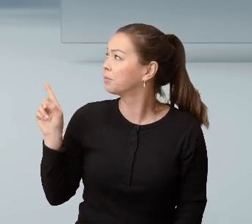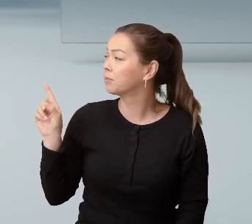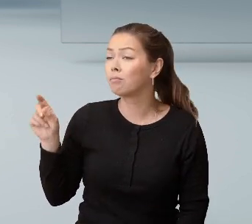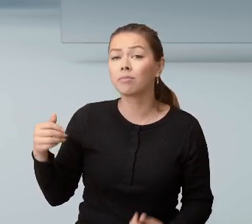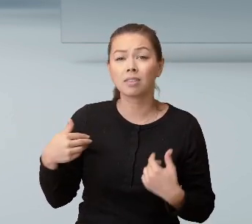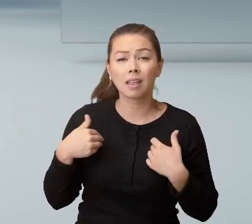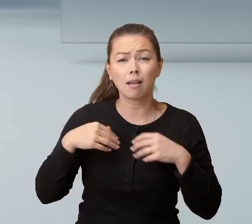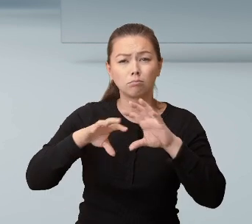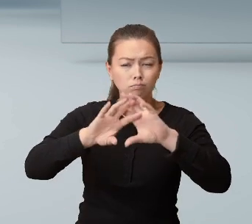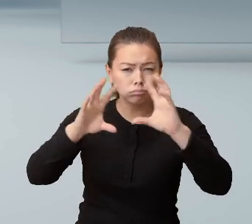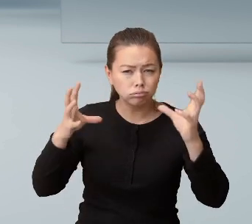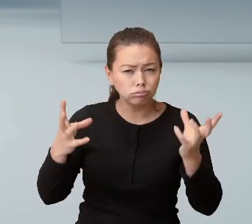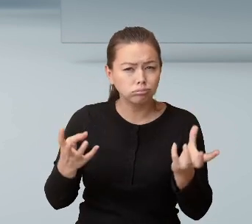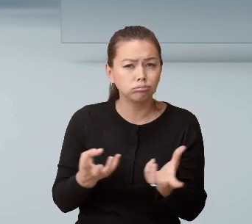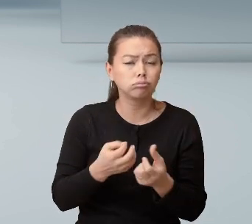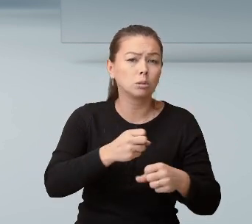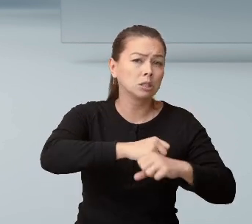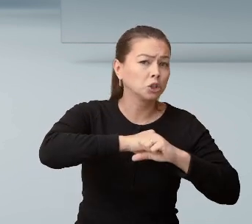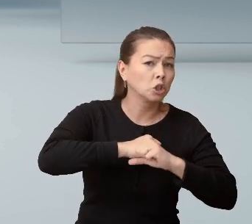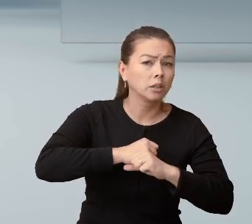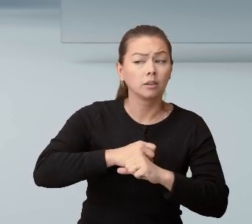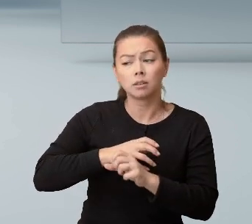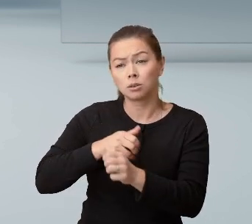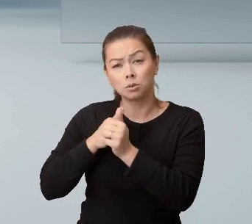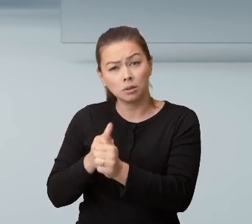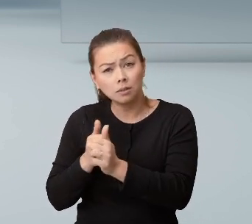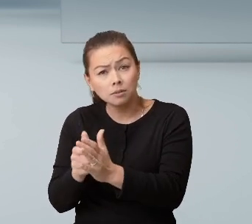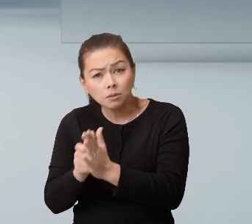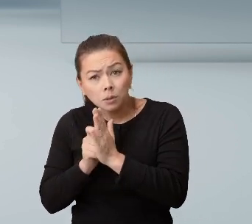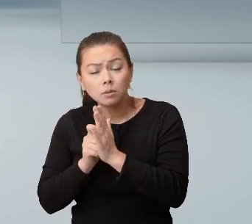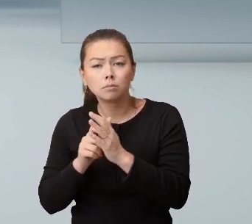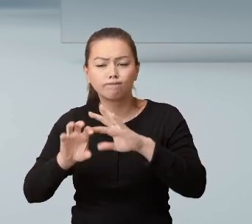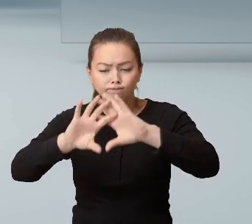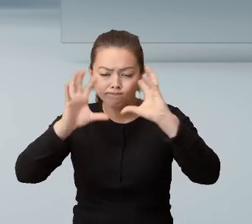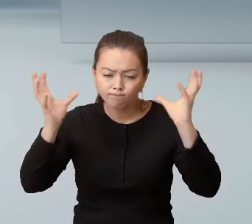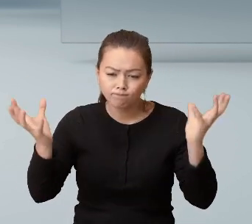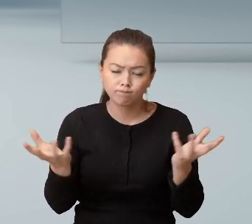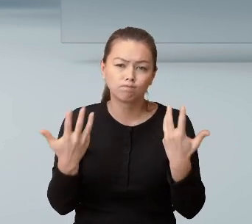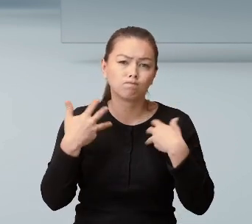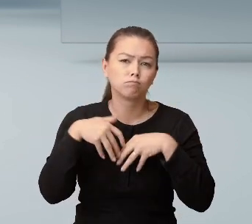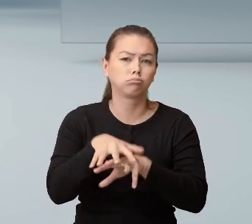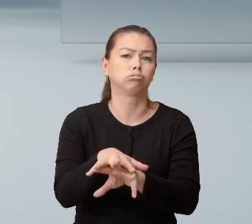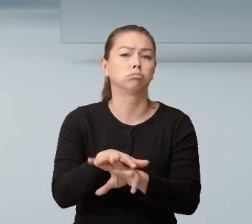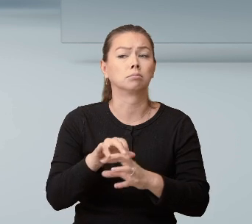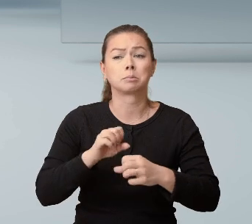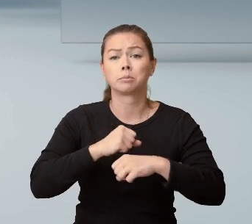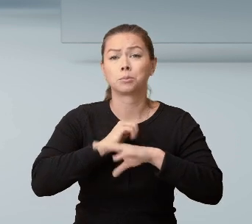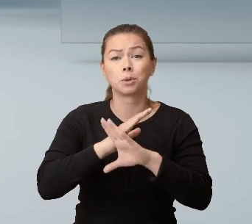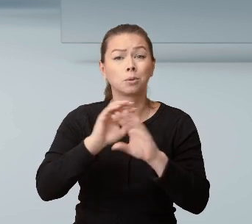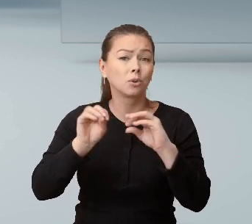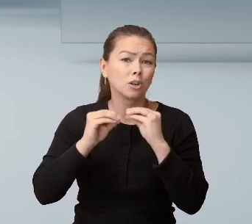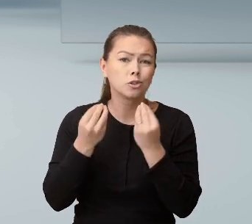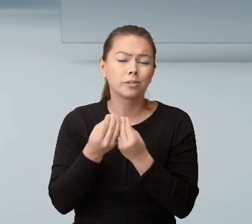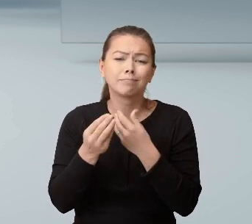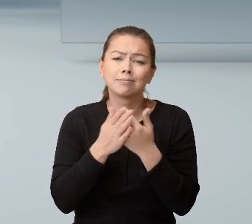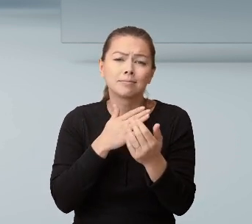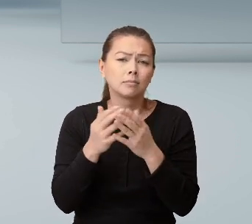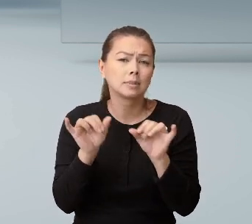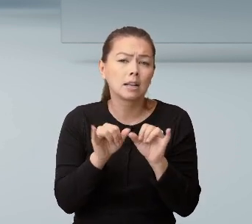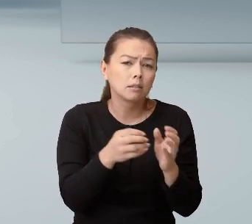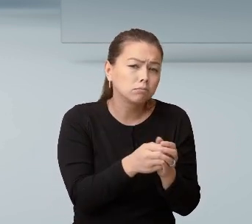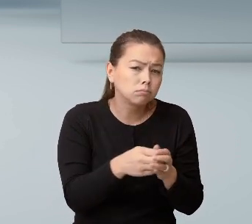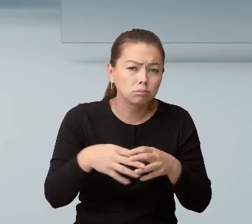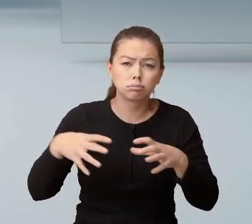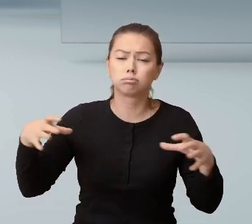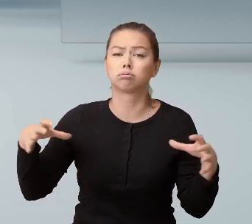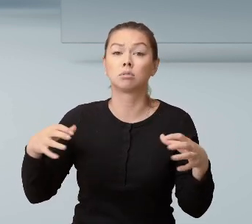and compliance tools bundled into one to protect organizations of all sizes. And at the core, there are the security